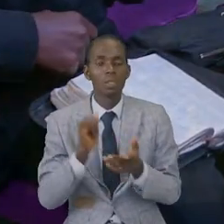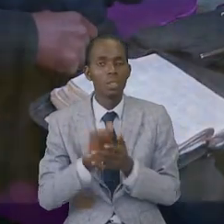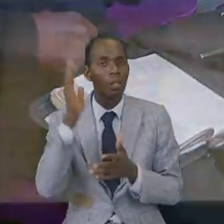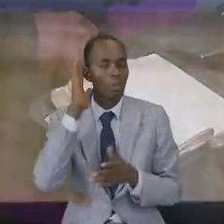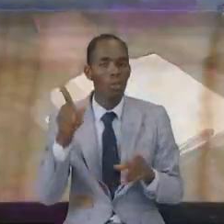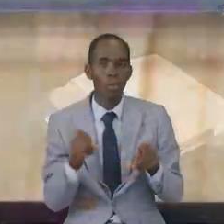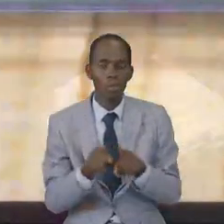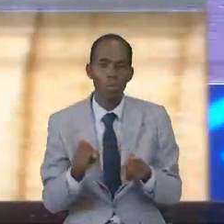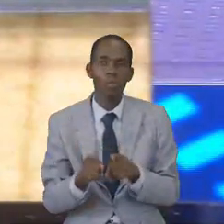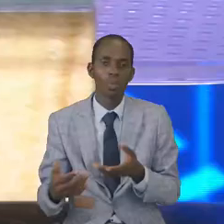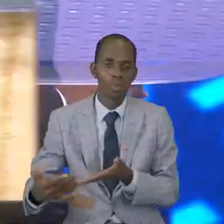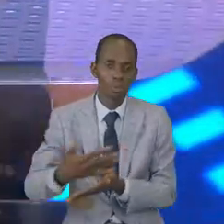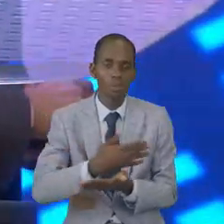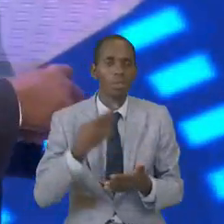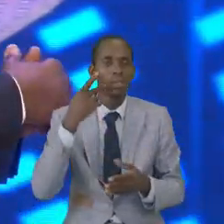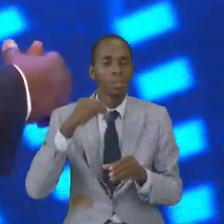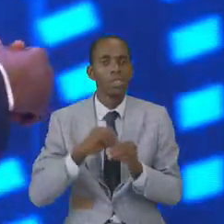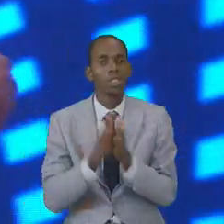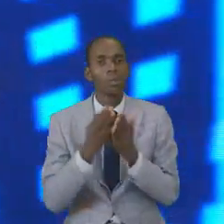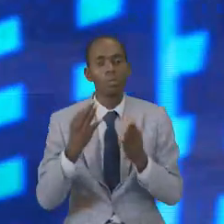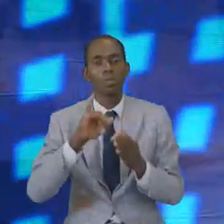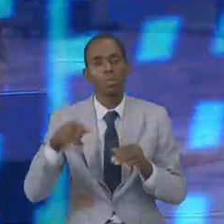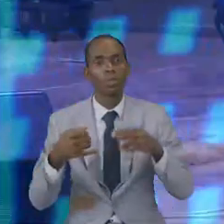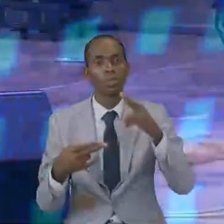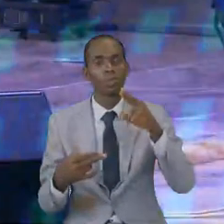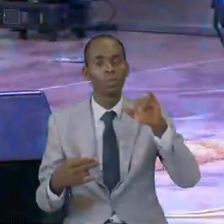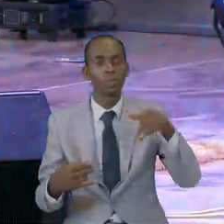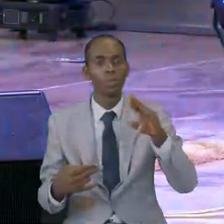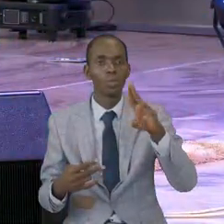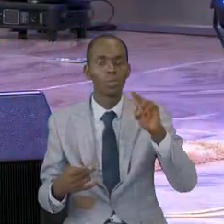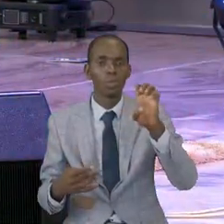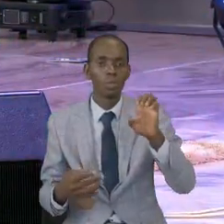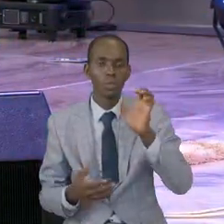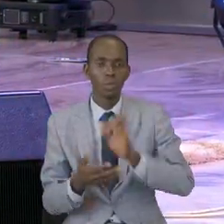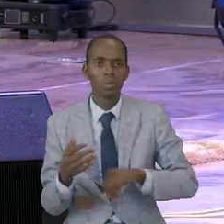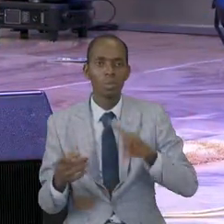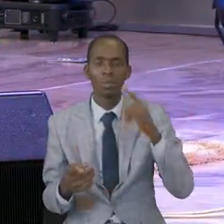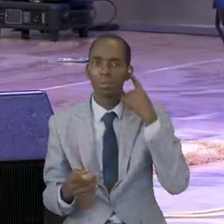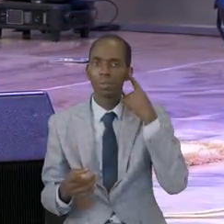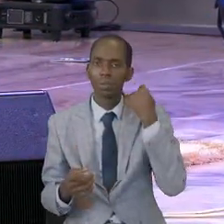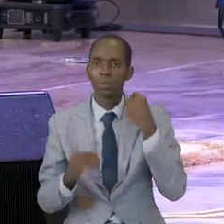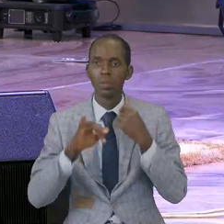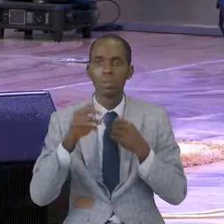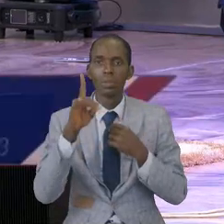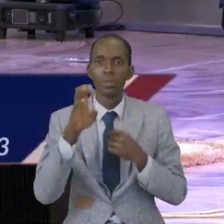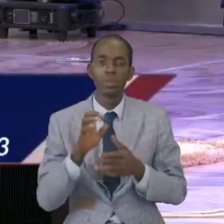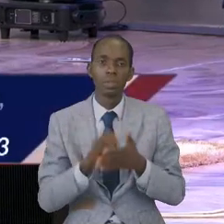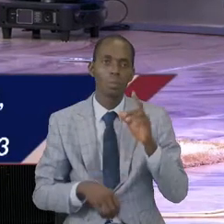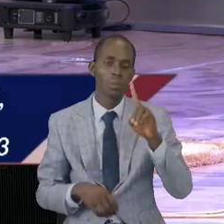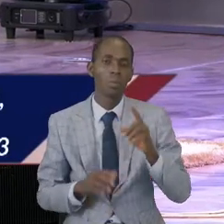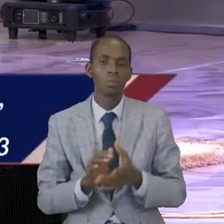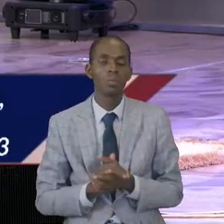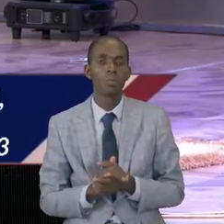also reap. Jude chapter 1, we're looking at verse 4. In Jude